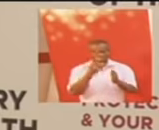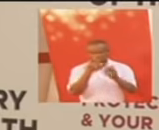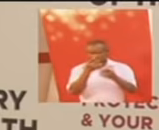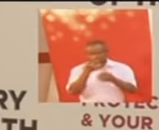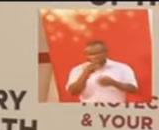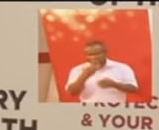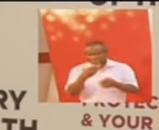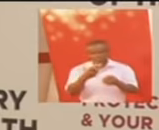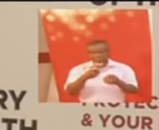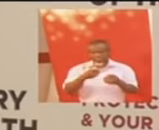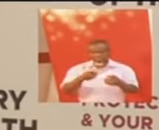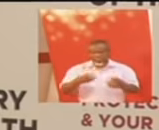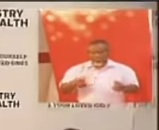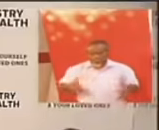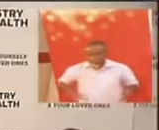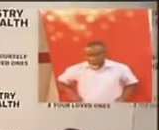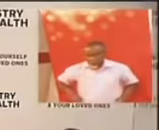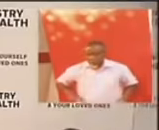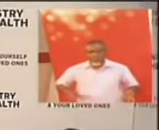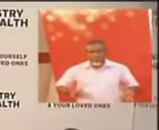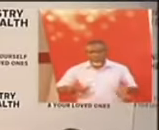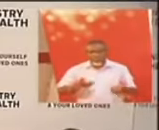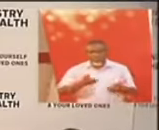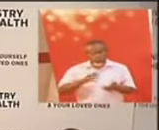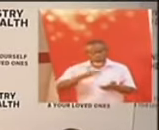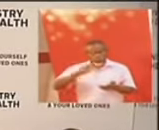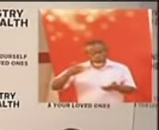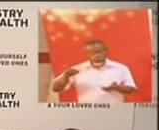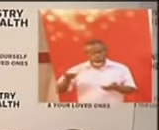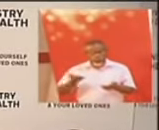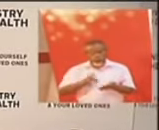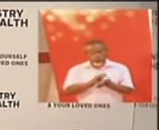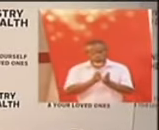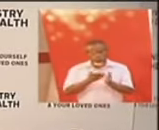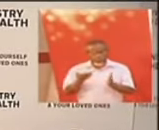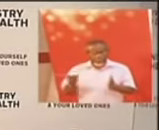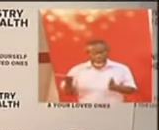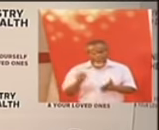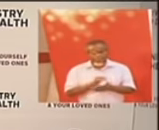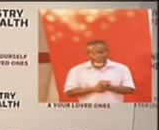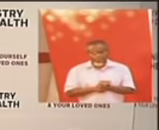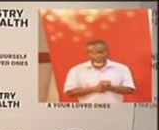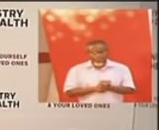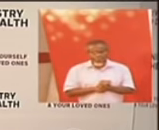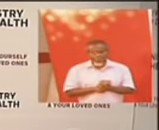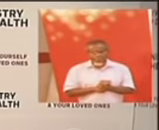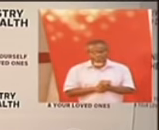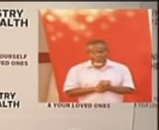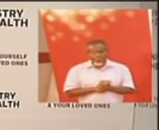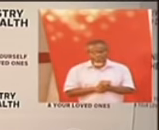pulmonary disease. Thank you. Thank you very much. And we go to TV6, please.